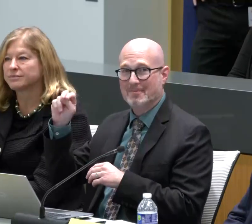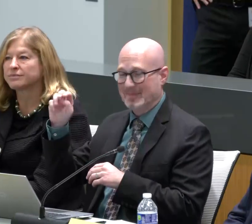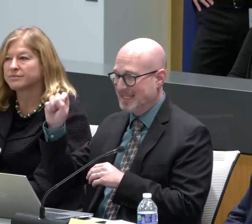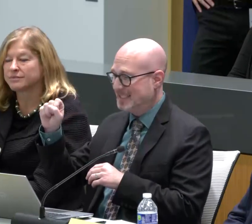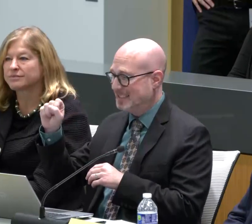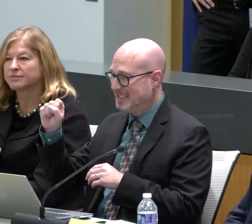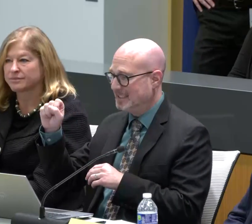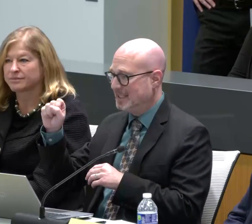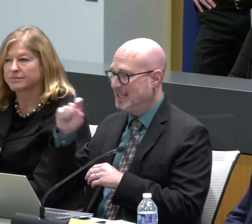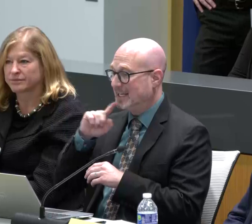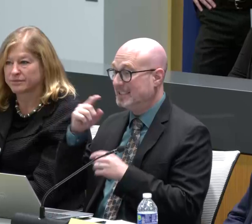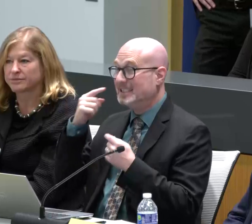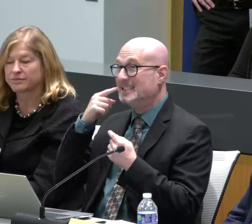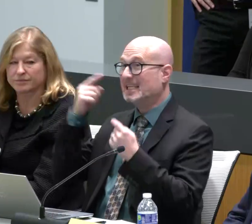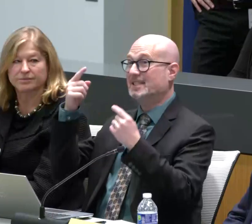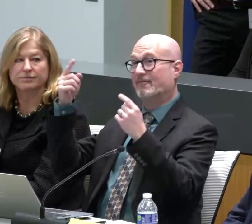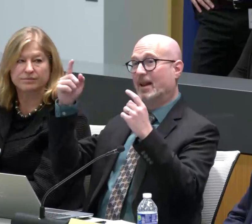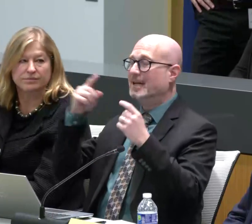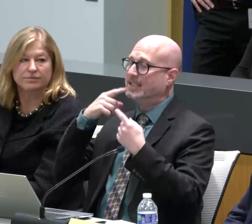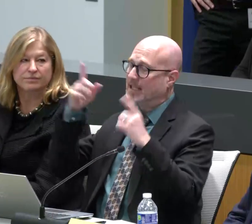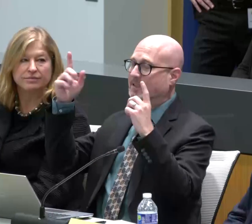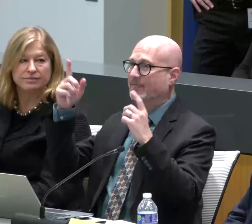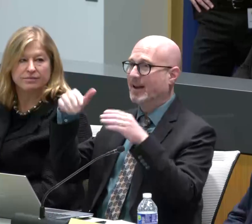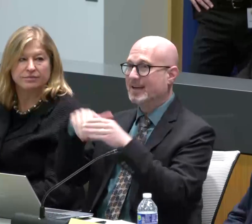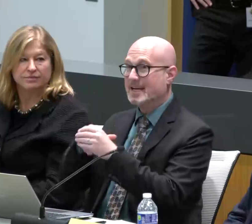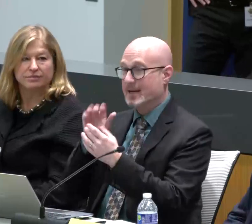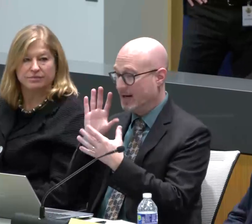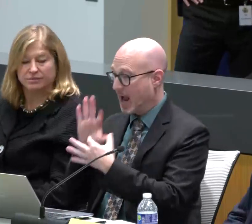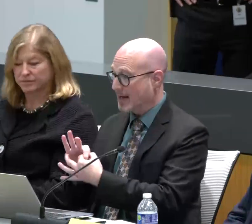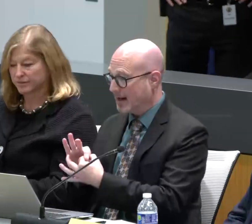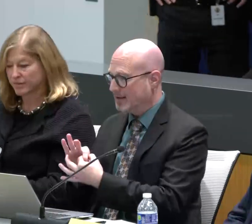using nonverbal means